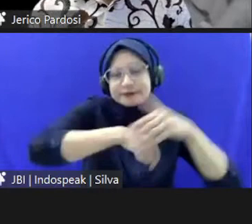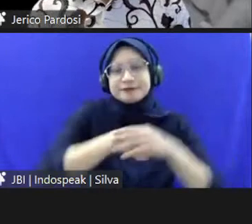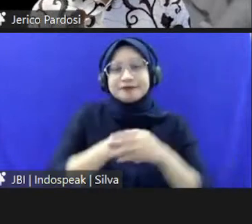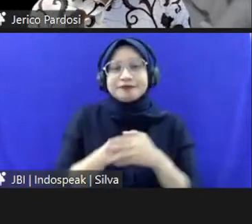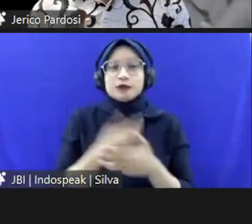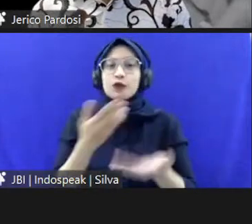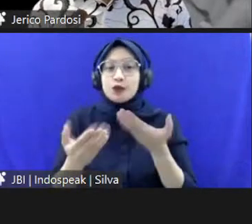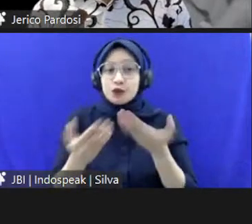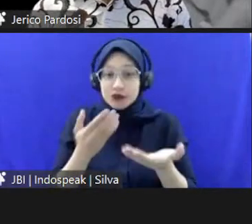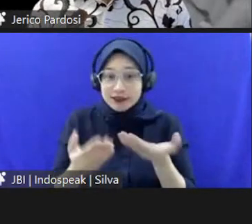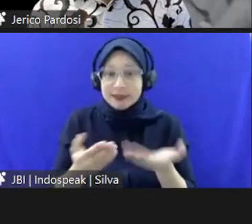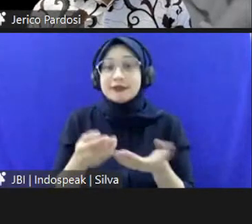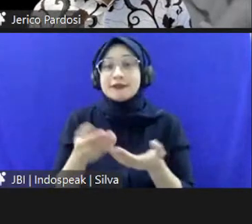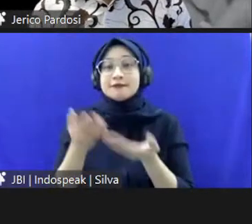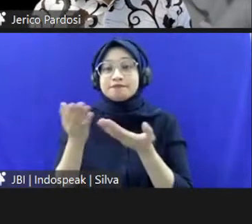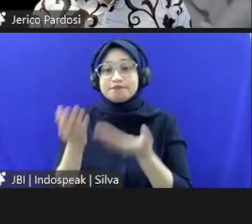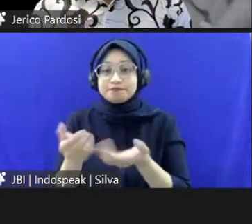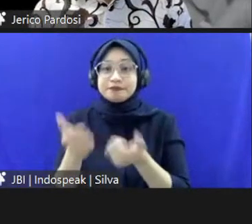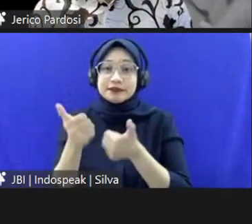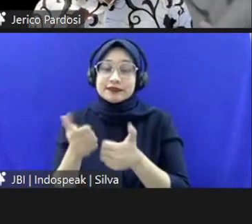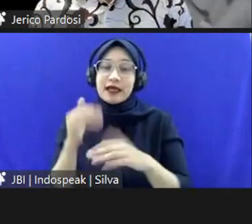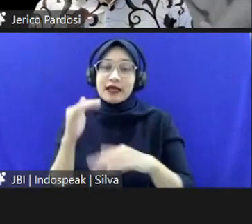directly, we will.